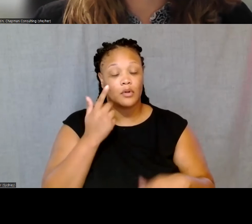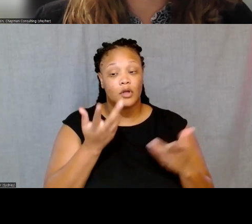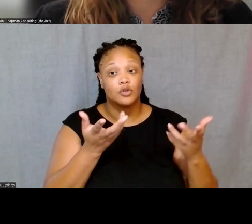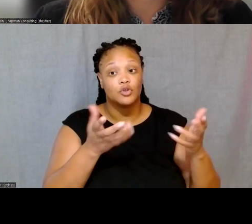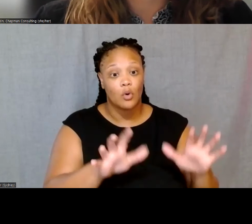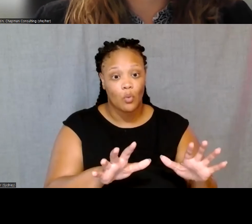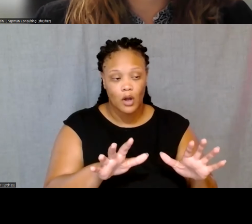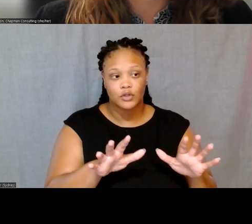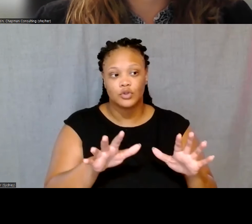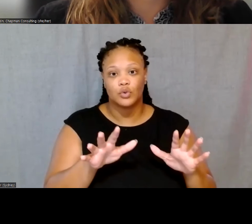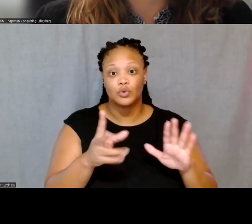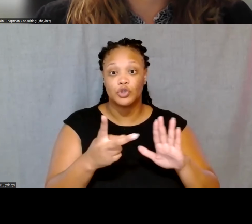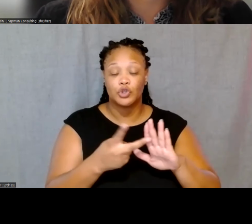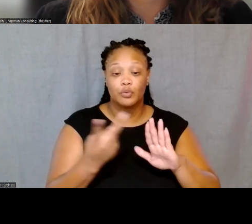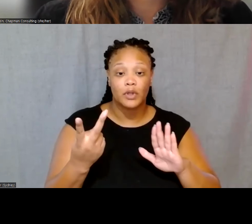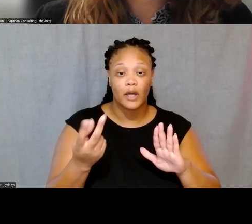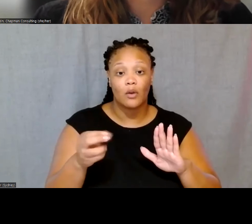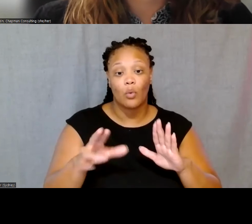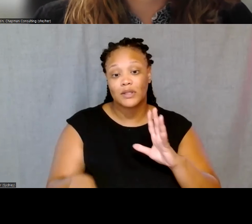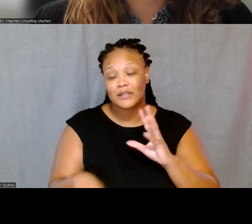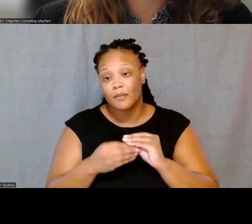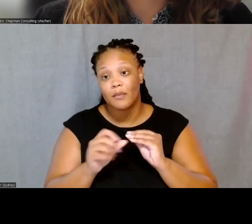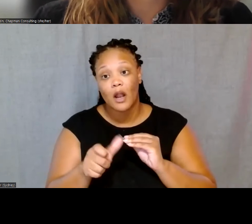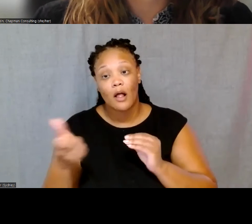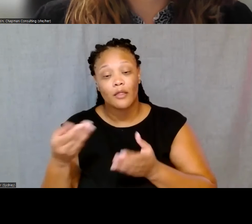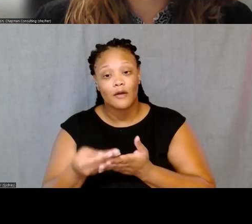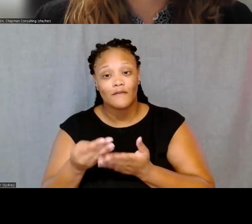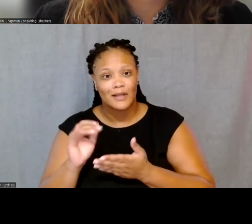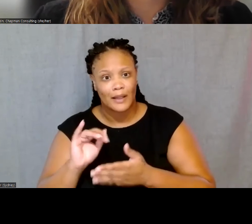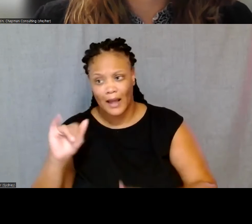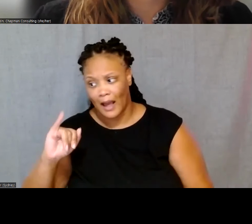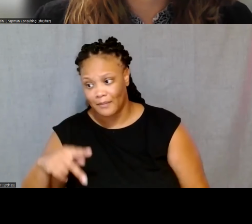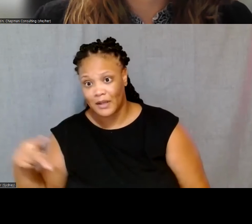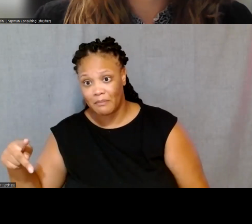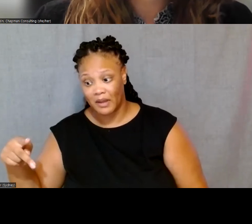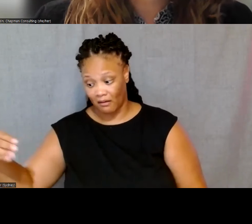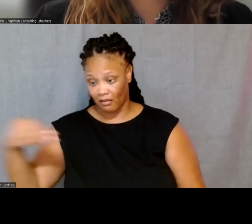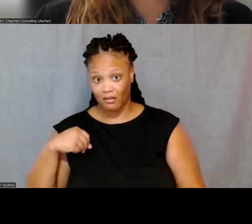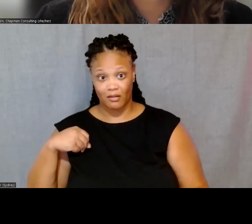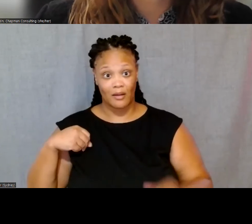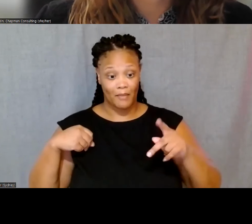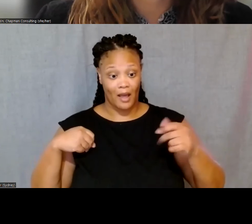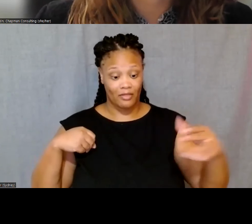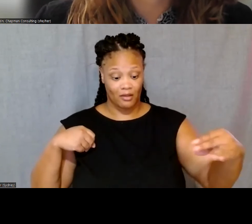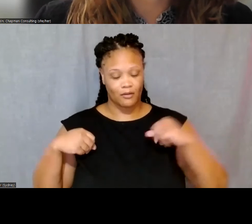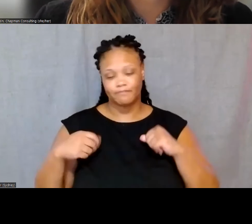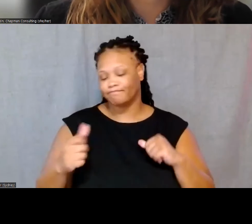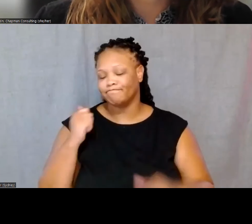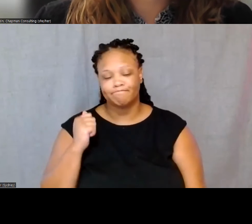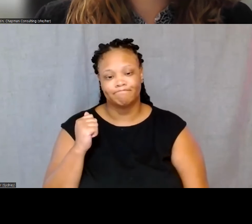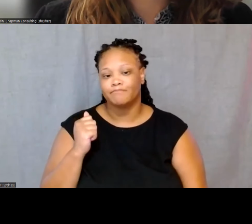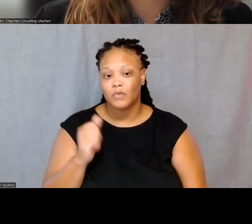other CalAIM funding, such as the IPP. And so it's really intended to be complementary, and that is reflected in some of